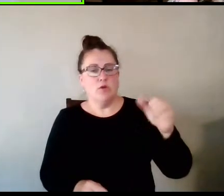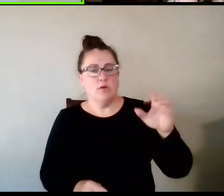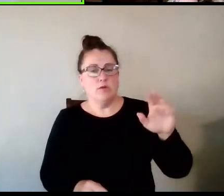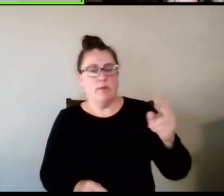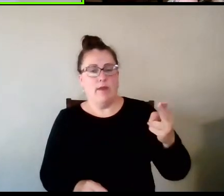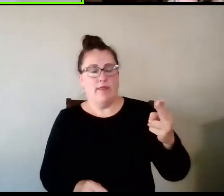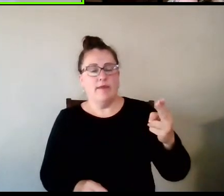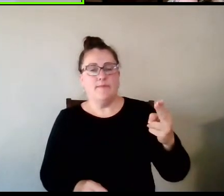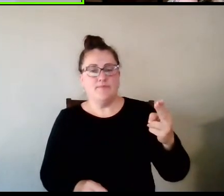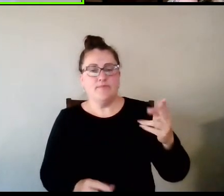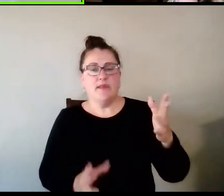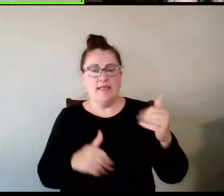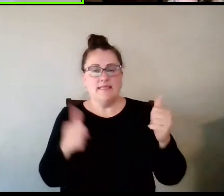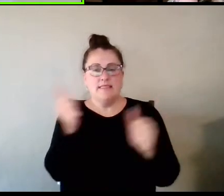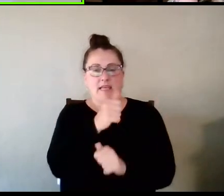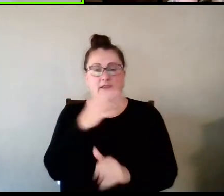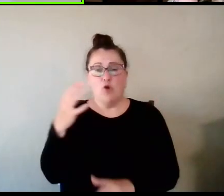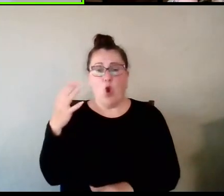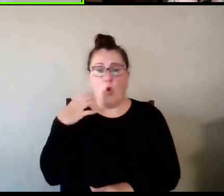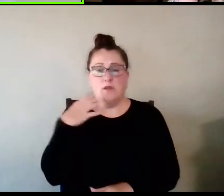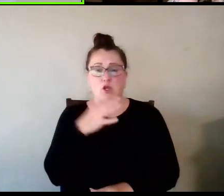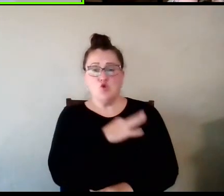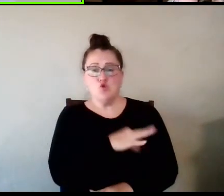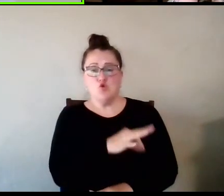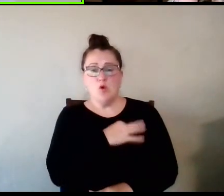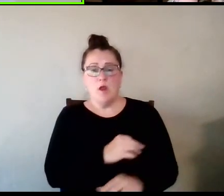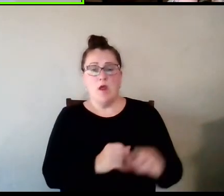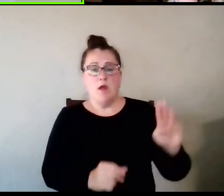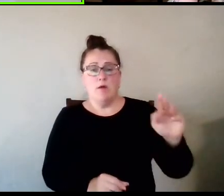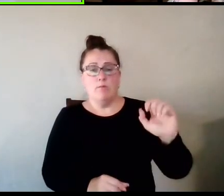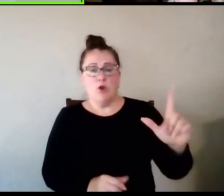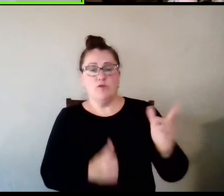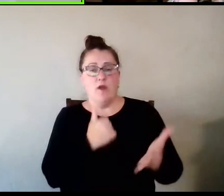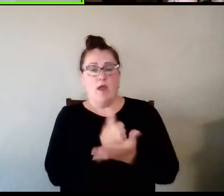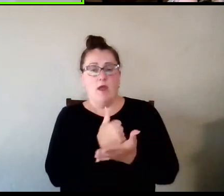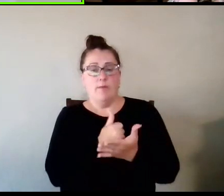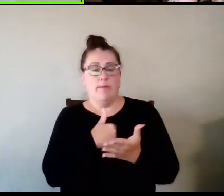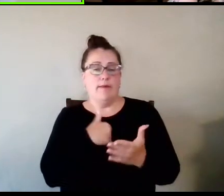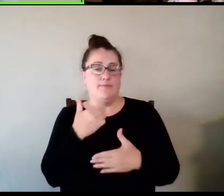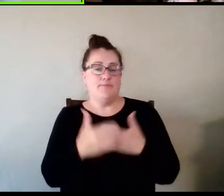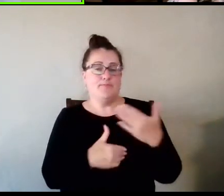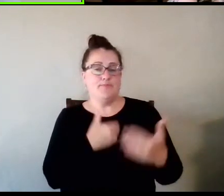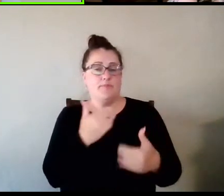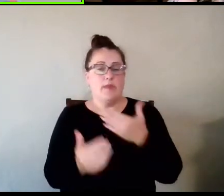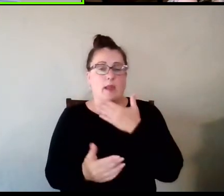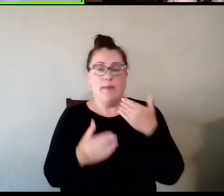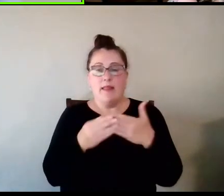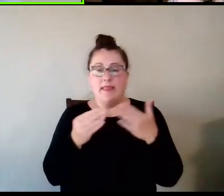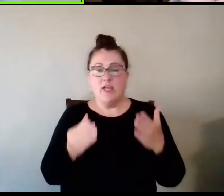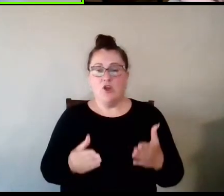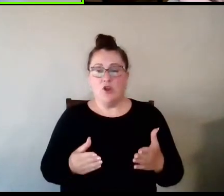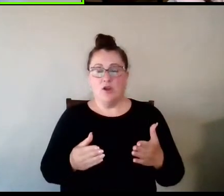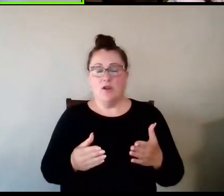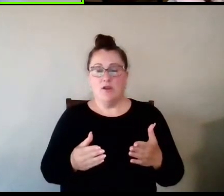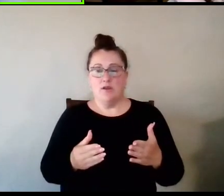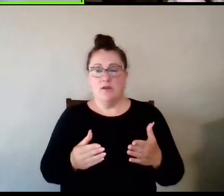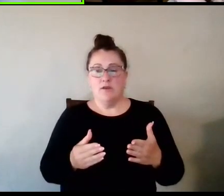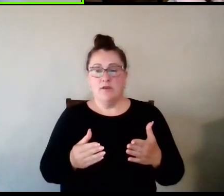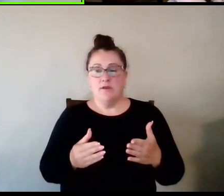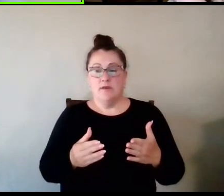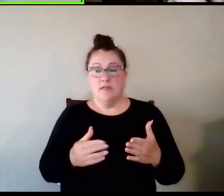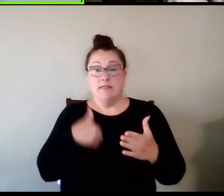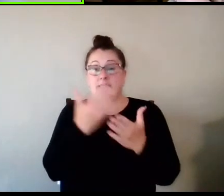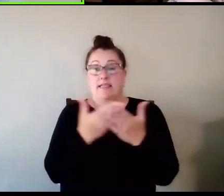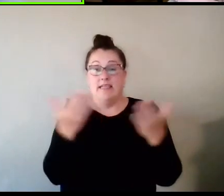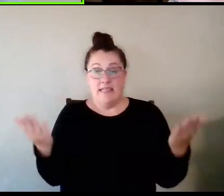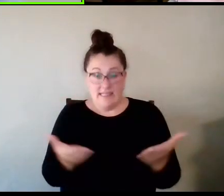executive coaches, and I give credit to Marshall for helping me along the journey of becoming a better leader. What got you here